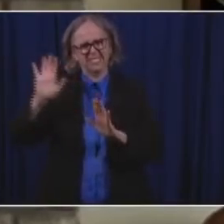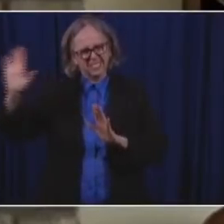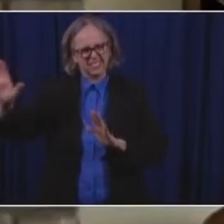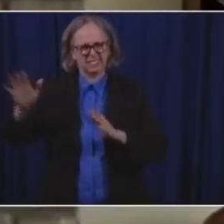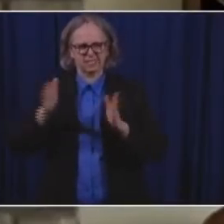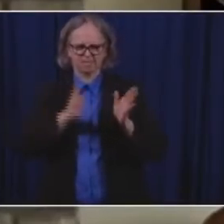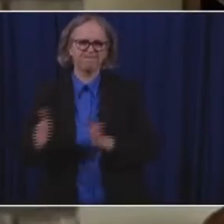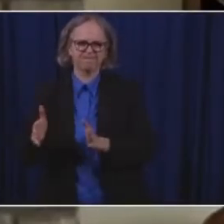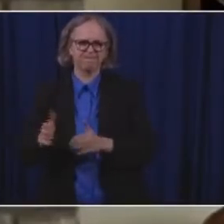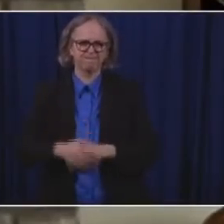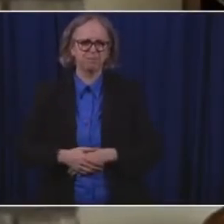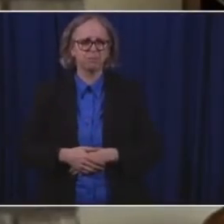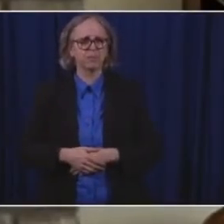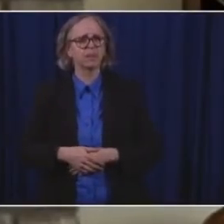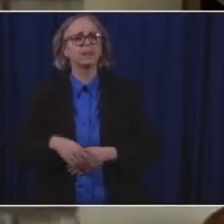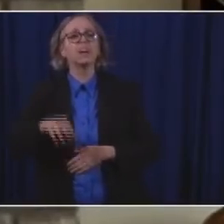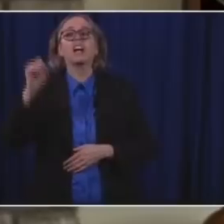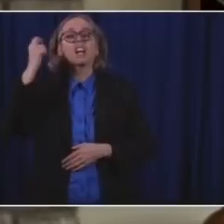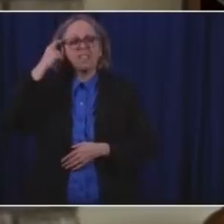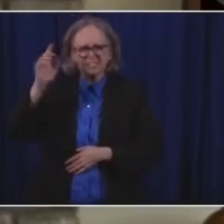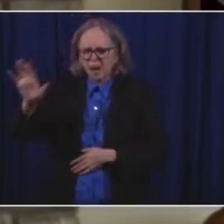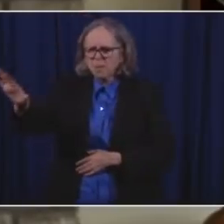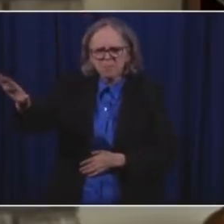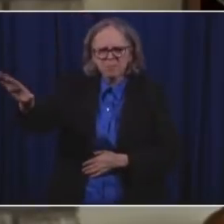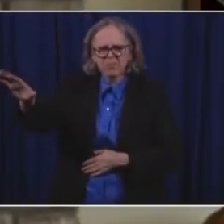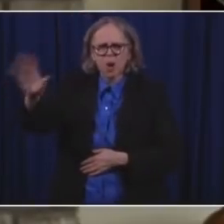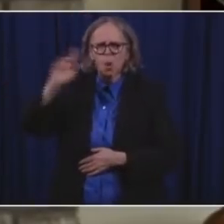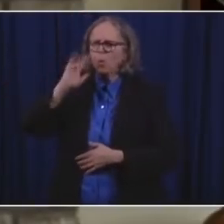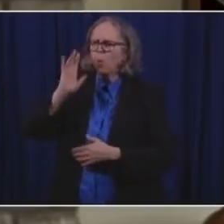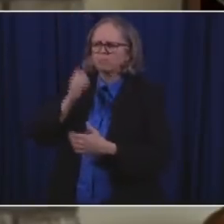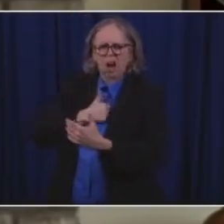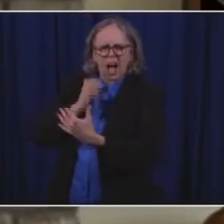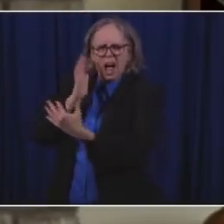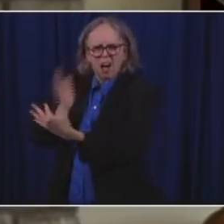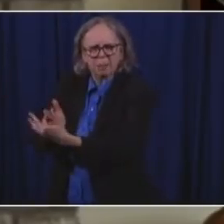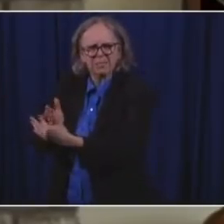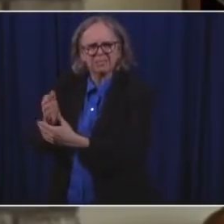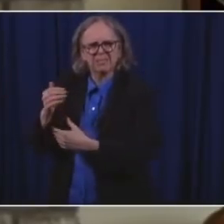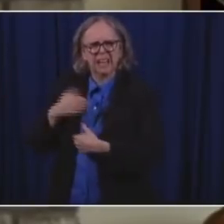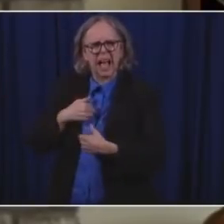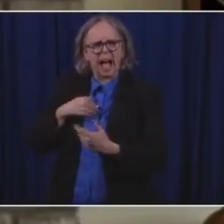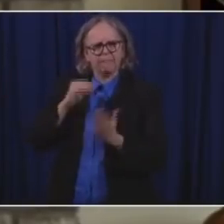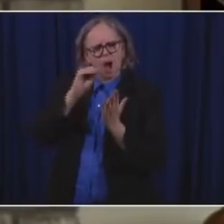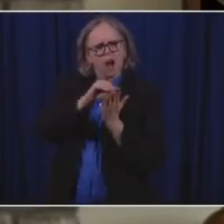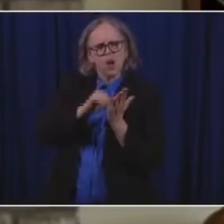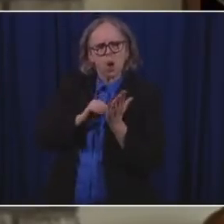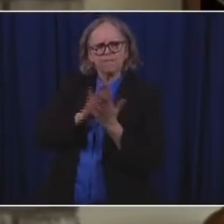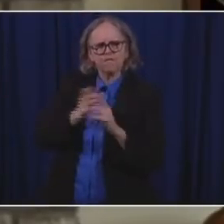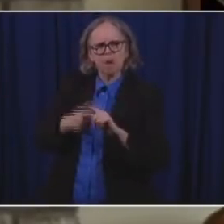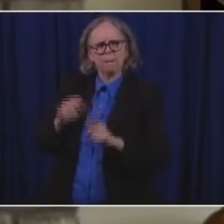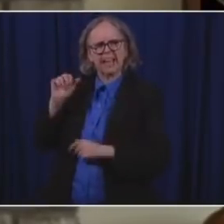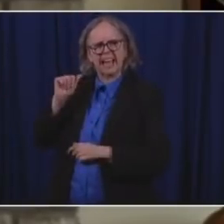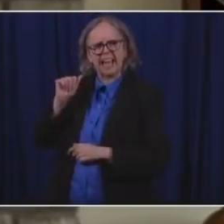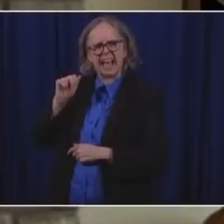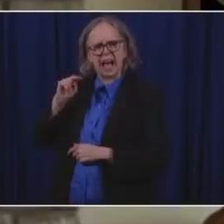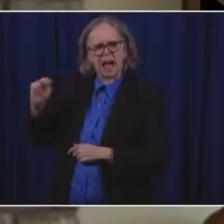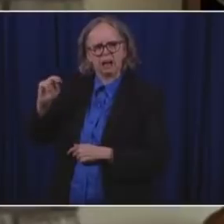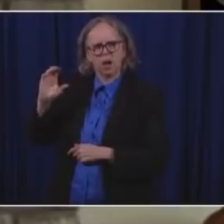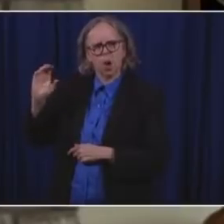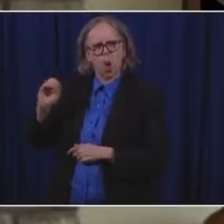Let me just kind of interrupt here. I got a note from Ann O'Donnell, who tells me that maybe I was not